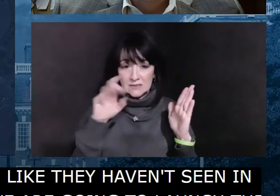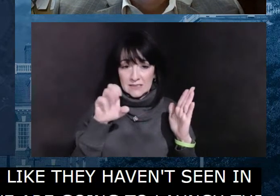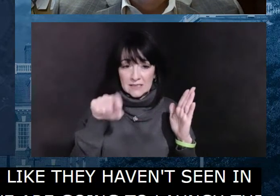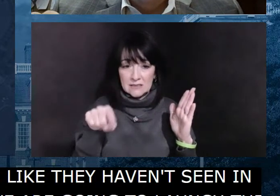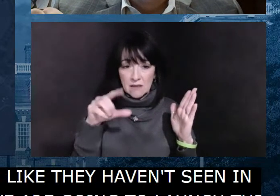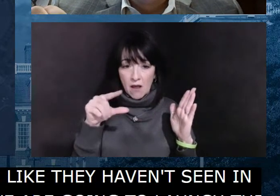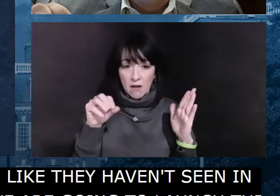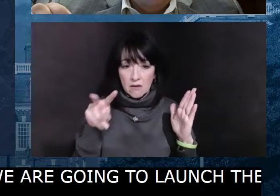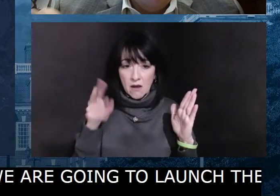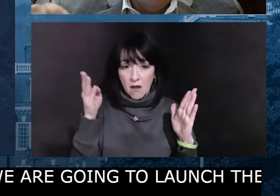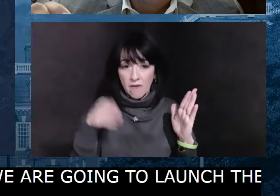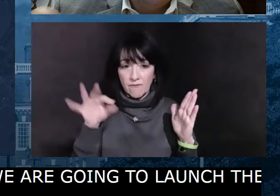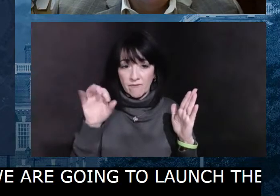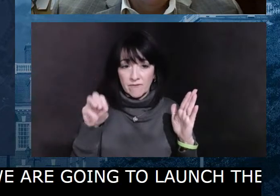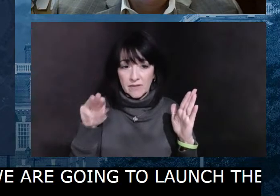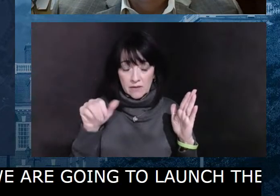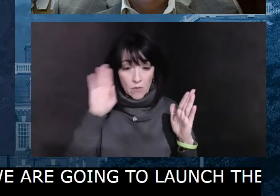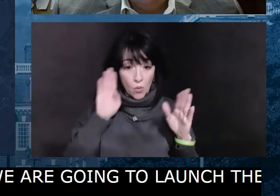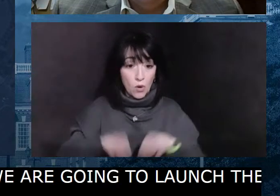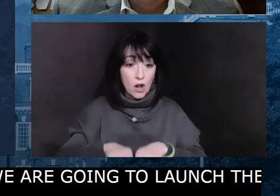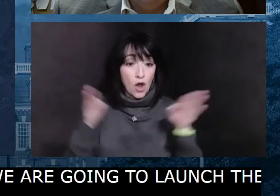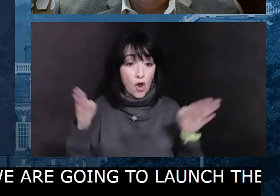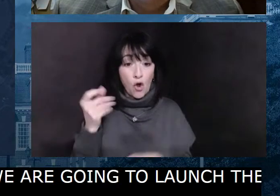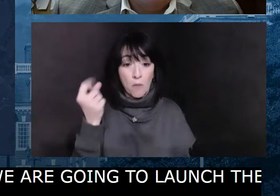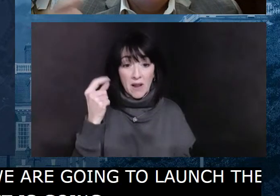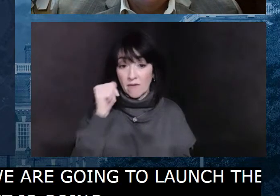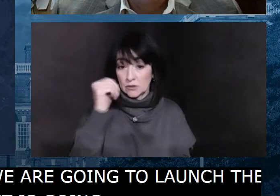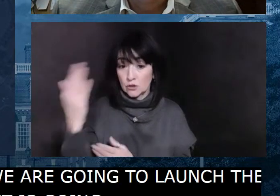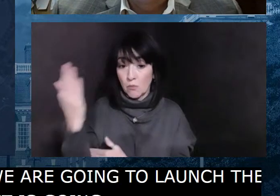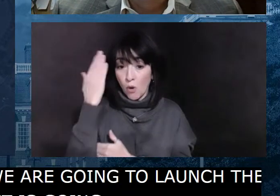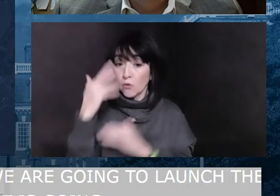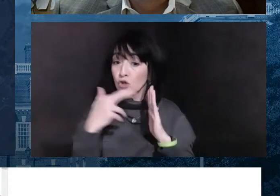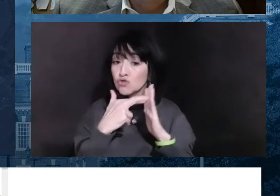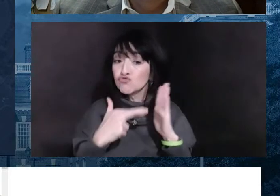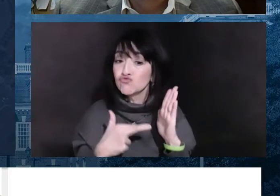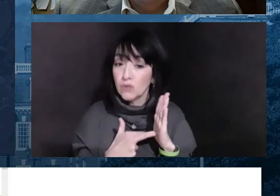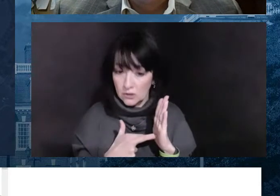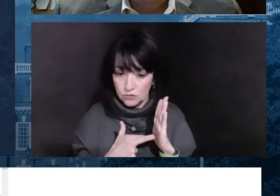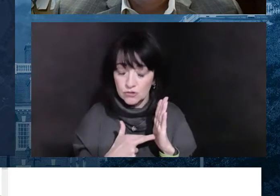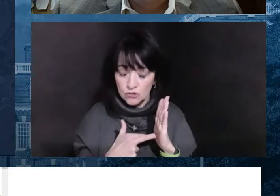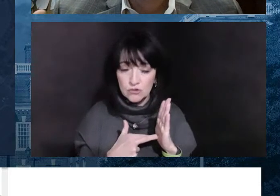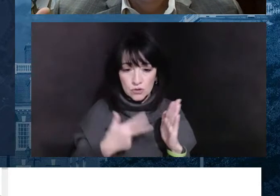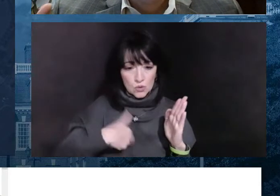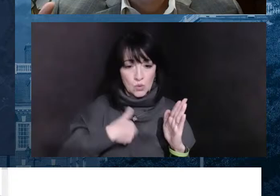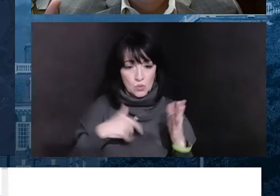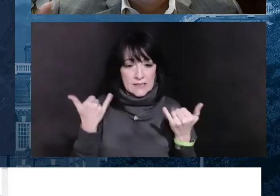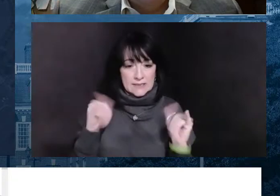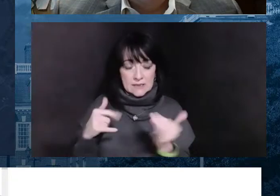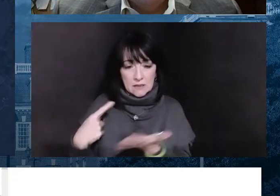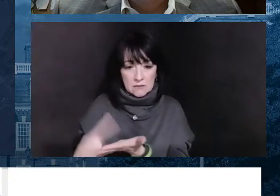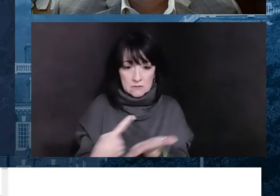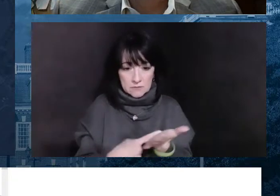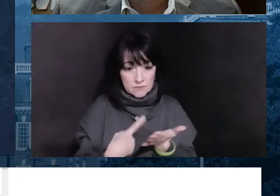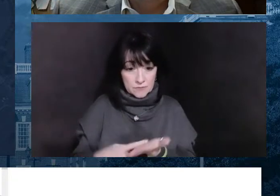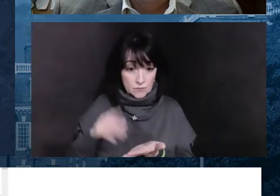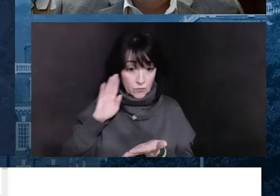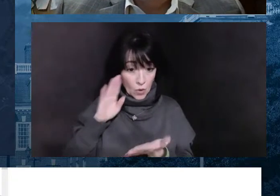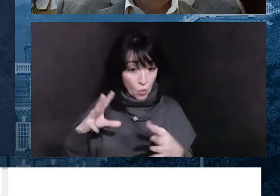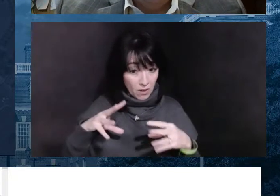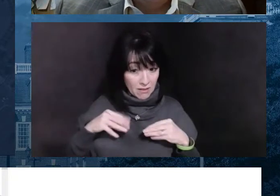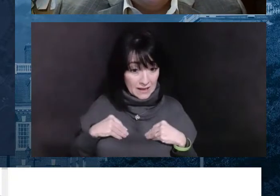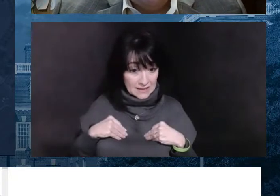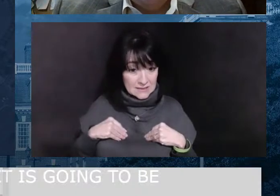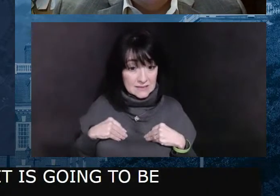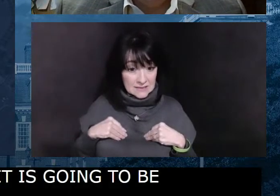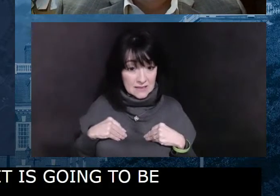tomorrow. We are still in negotiations and kind of discussions with our federal partners whether or not we will accept reservations for the 20th.